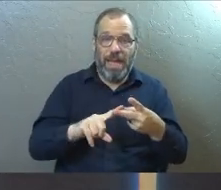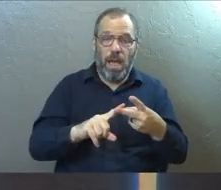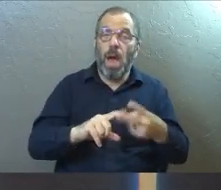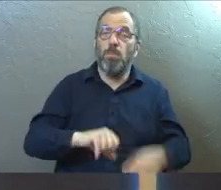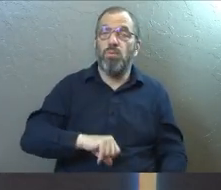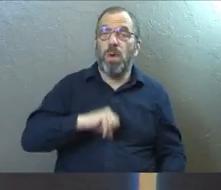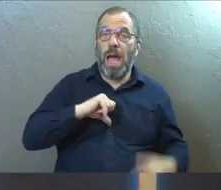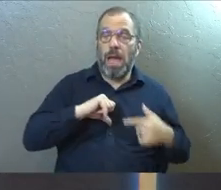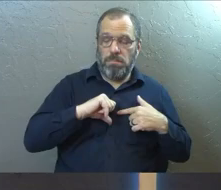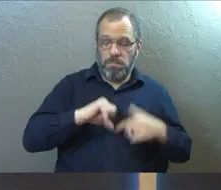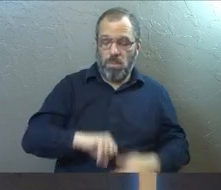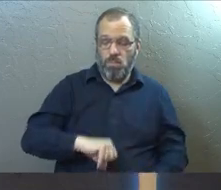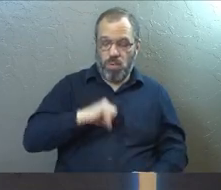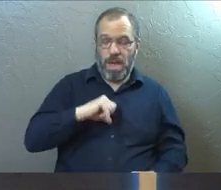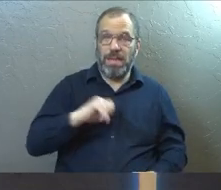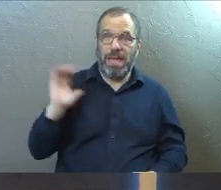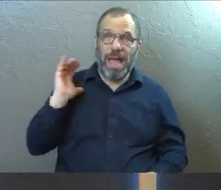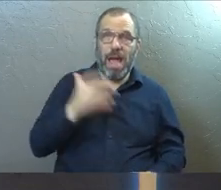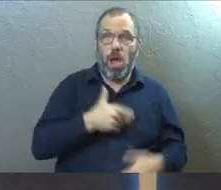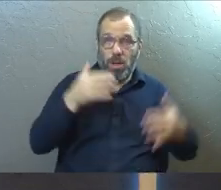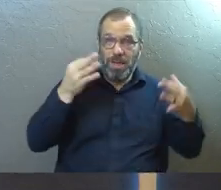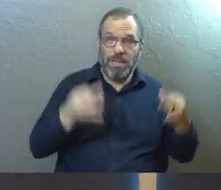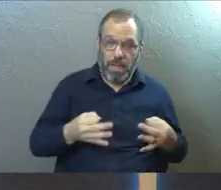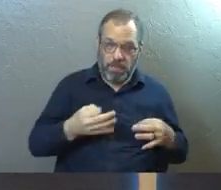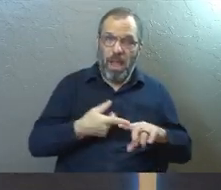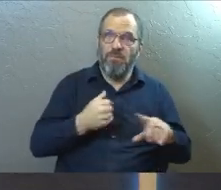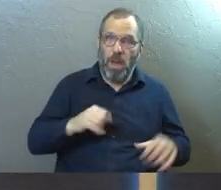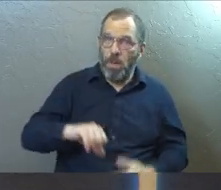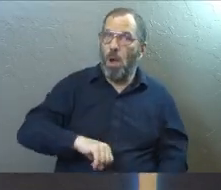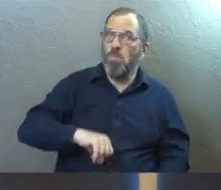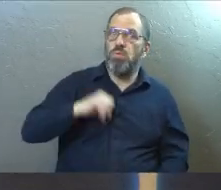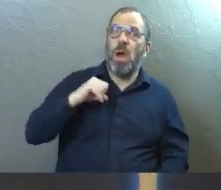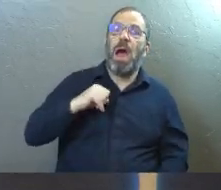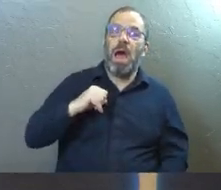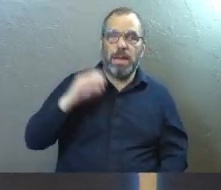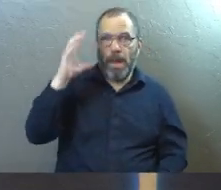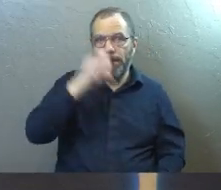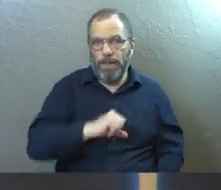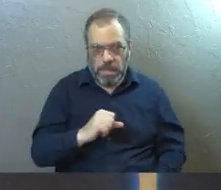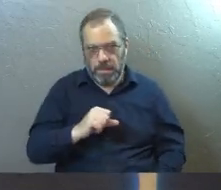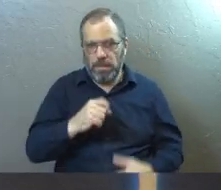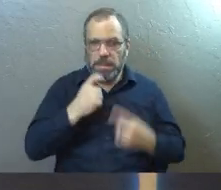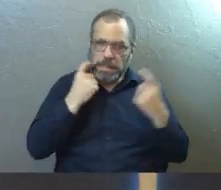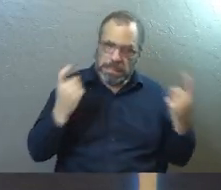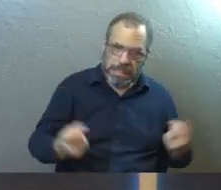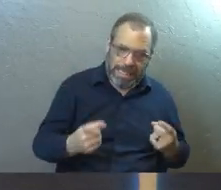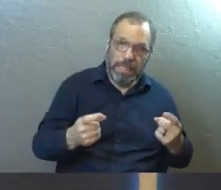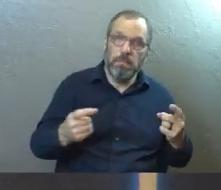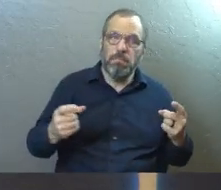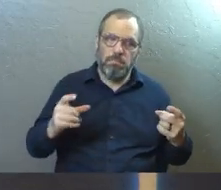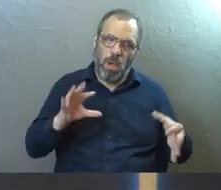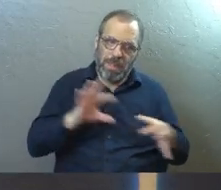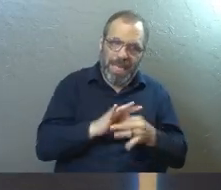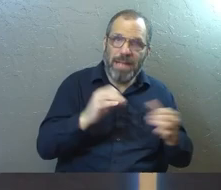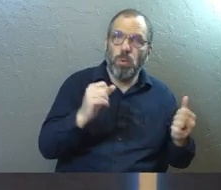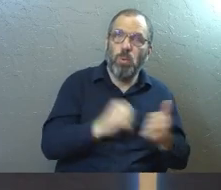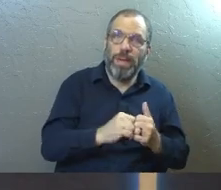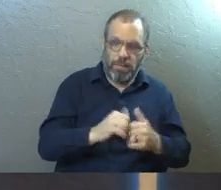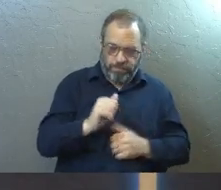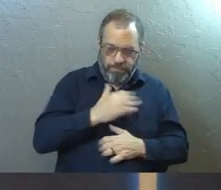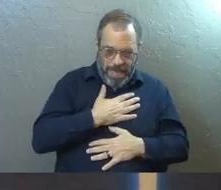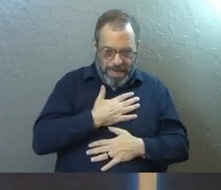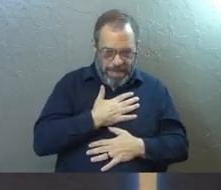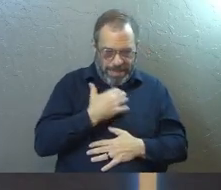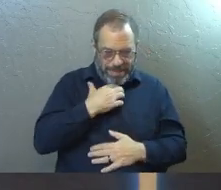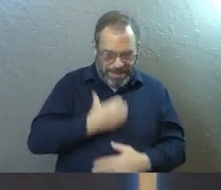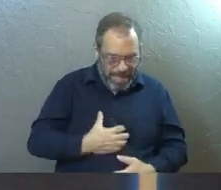with pride, how so many of our choices stem from that, and our shortcomings and our falling into sin are attached to this idea of placing ourselves and